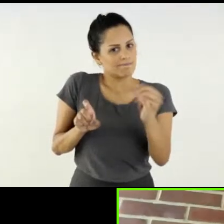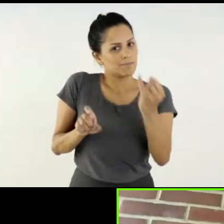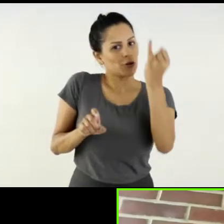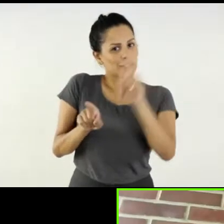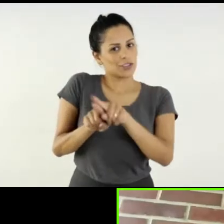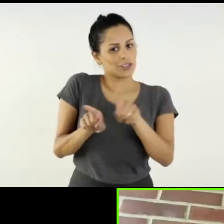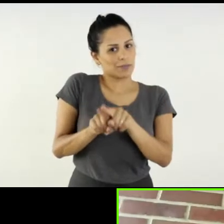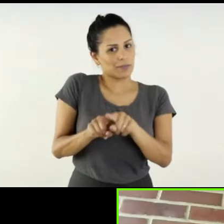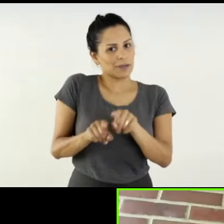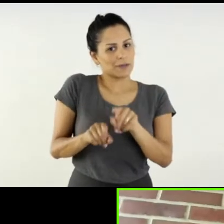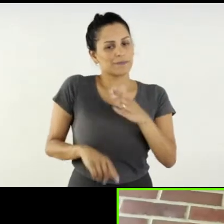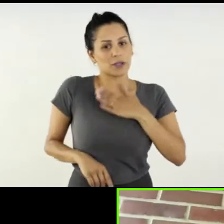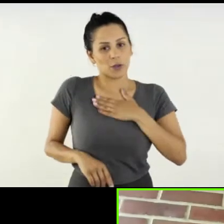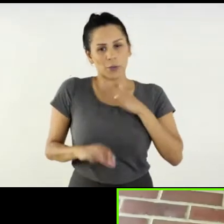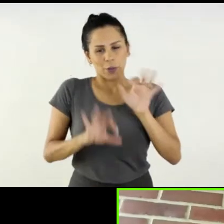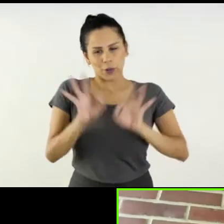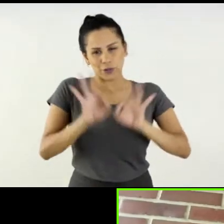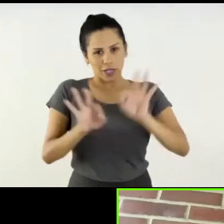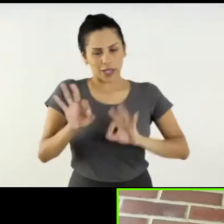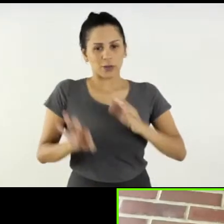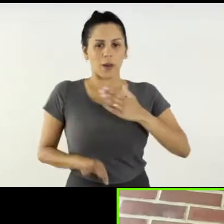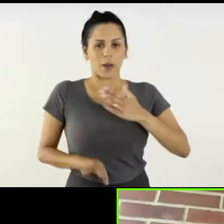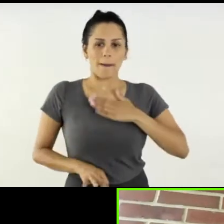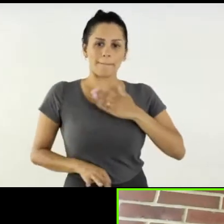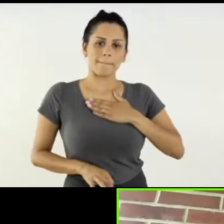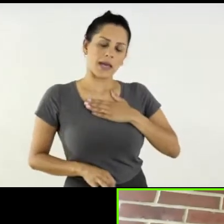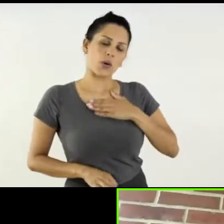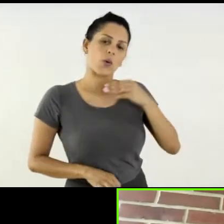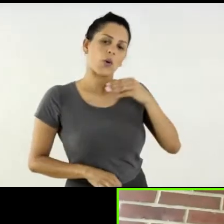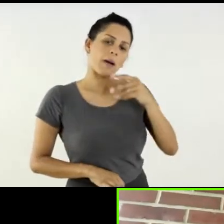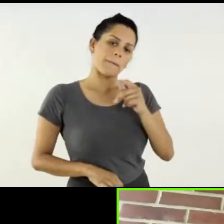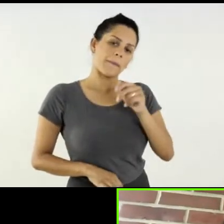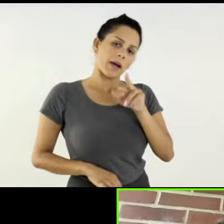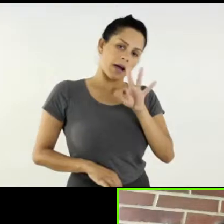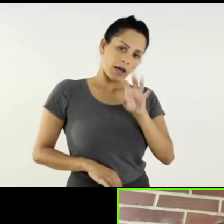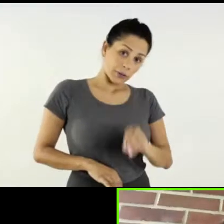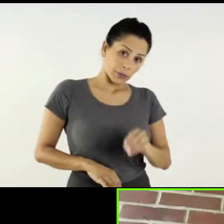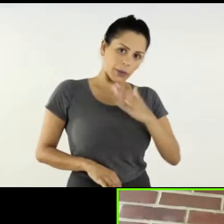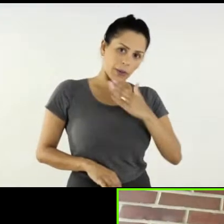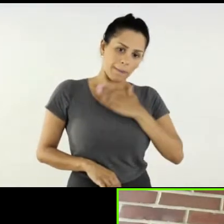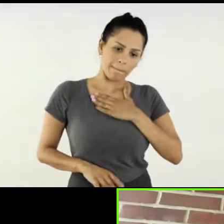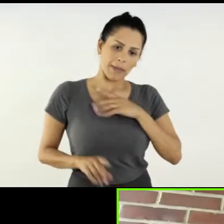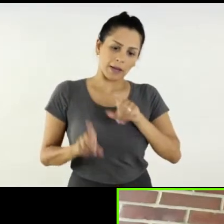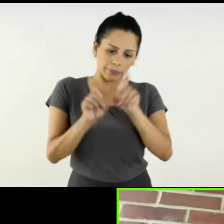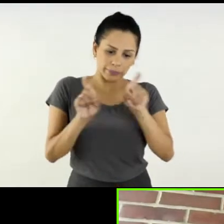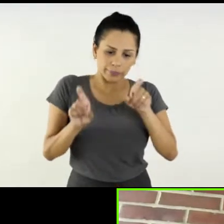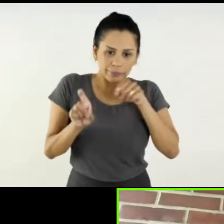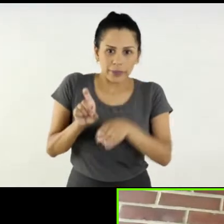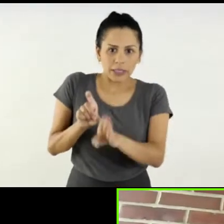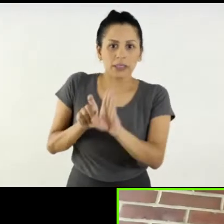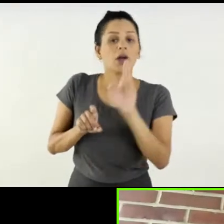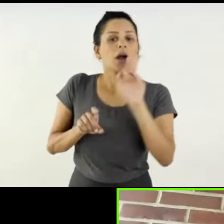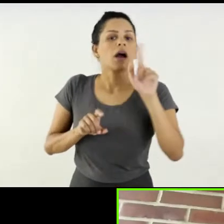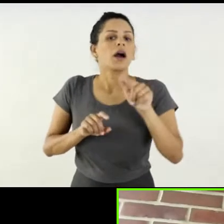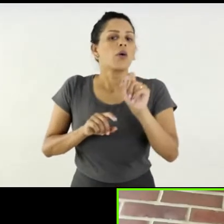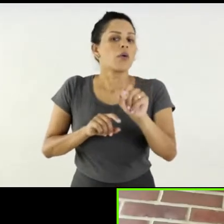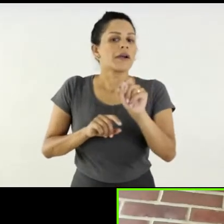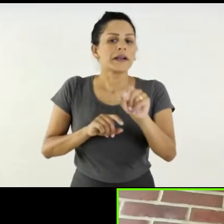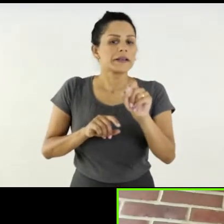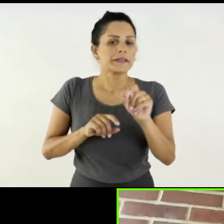that thing that we're doing, that we're picturing, is called labor, of course. That's the word that we use for pushing out life.